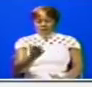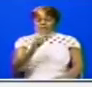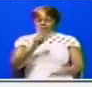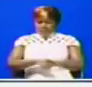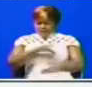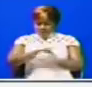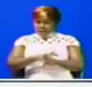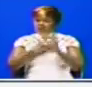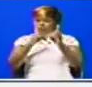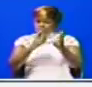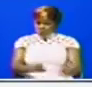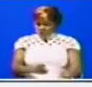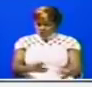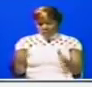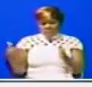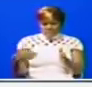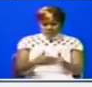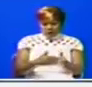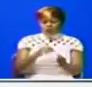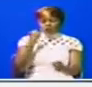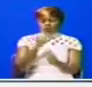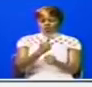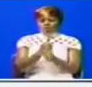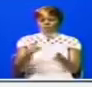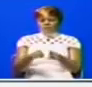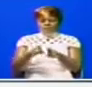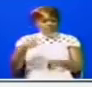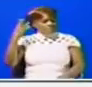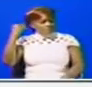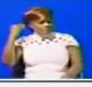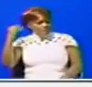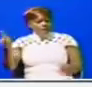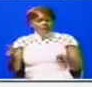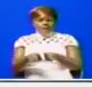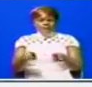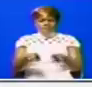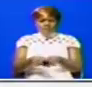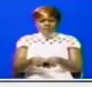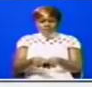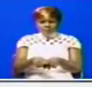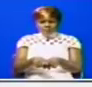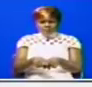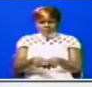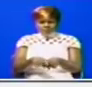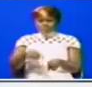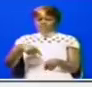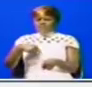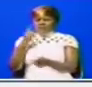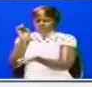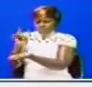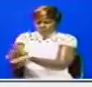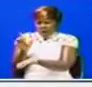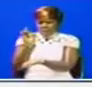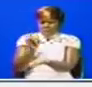the reports and they are interdicted. The cases will be listened to, and of course, we will dismiss